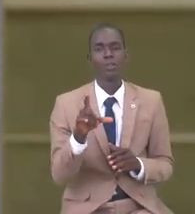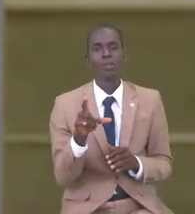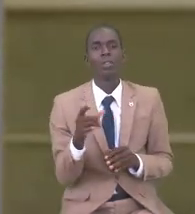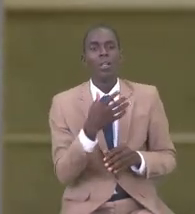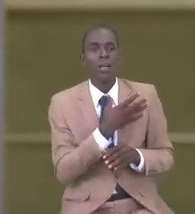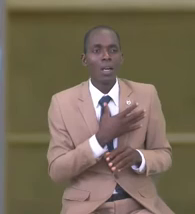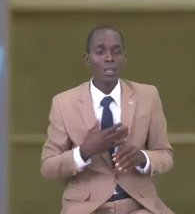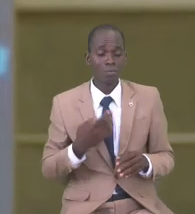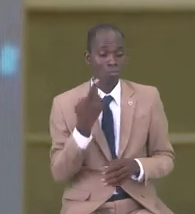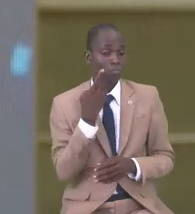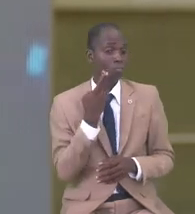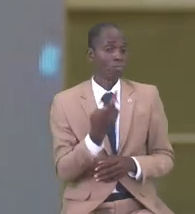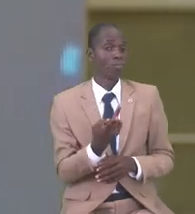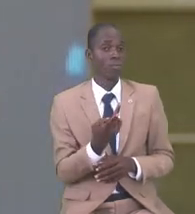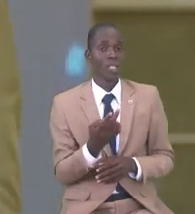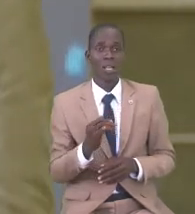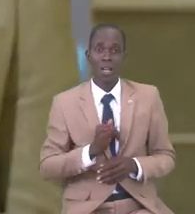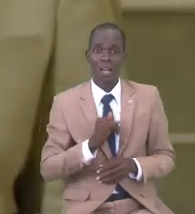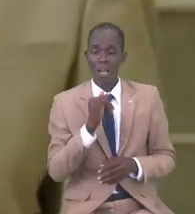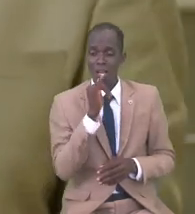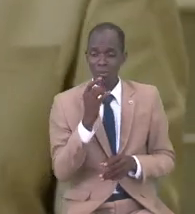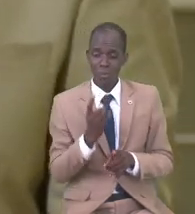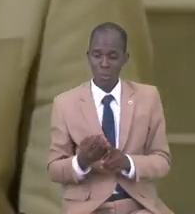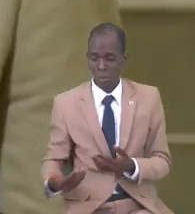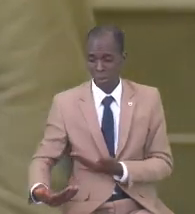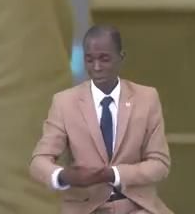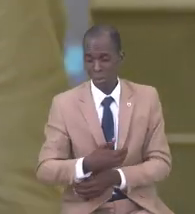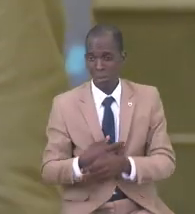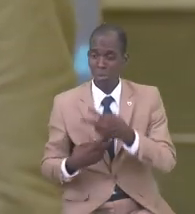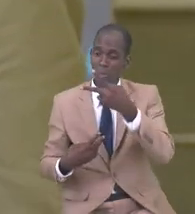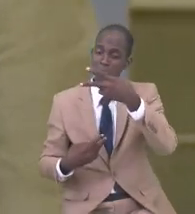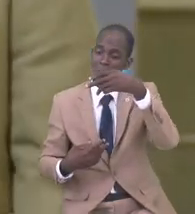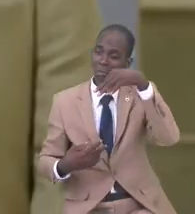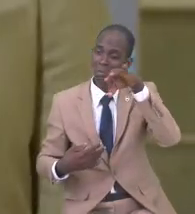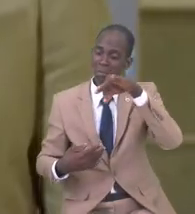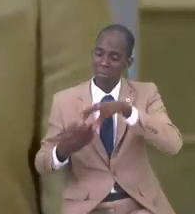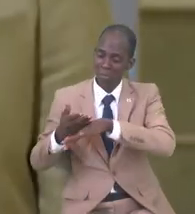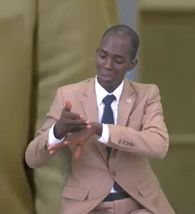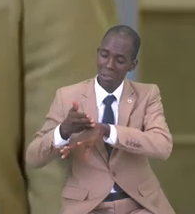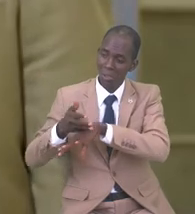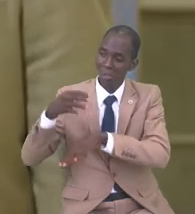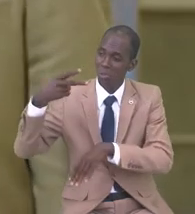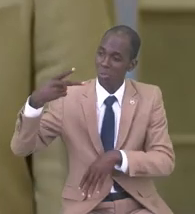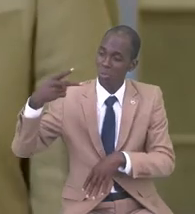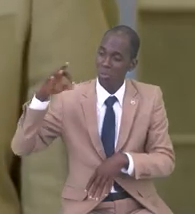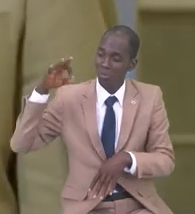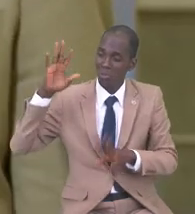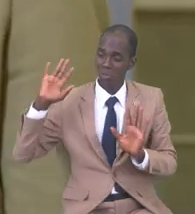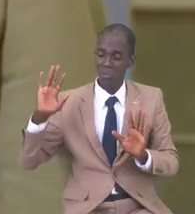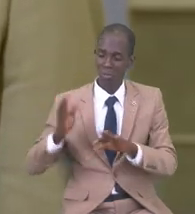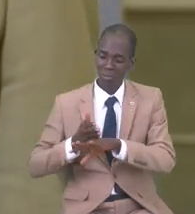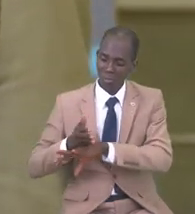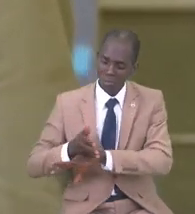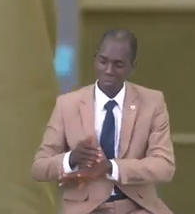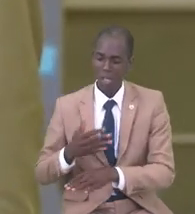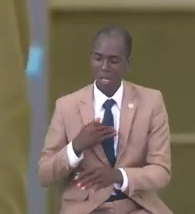And behold, I am gathering two sticks, that I may go in